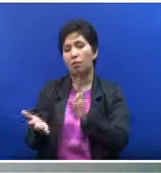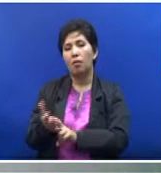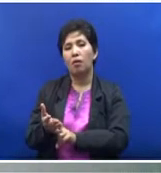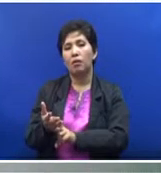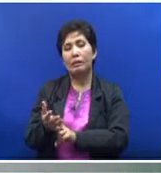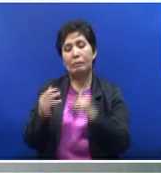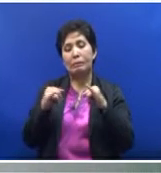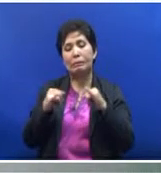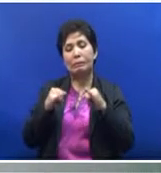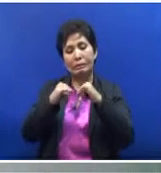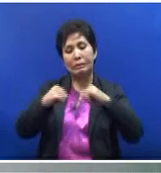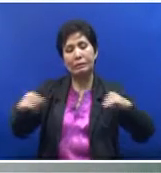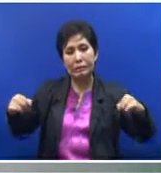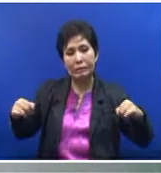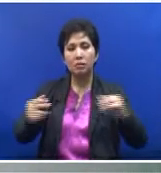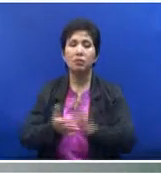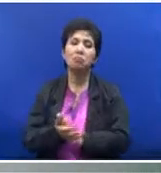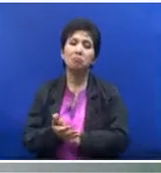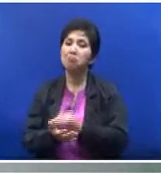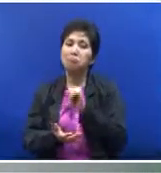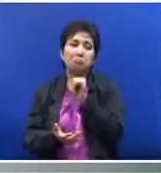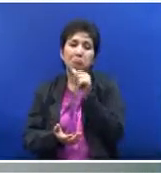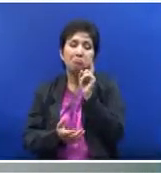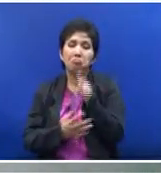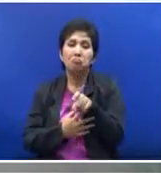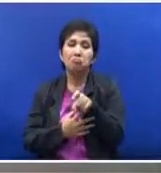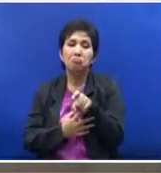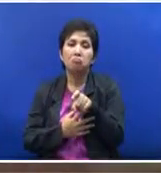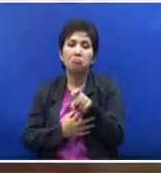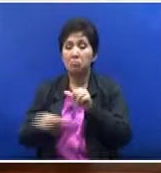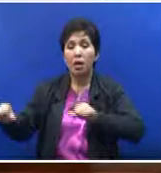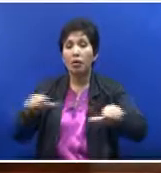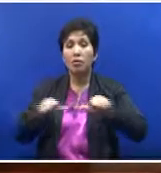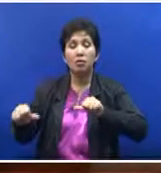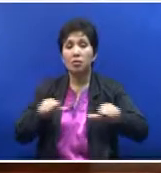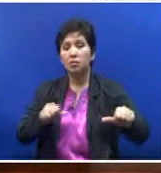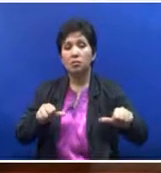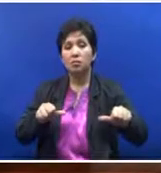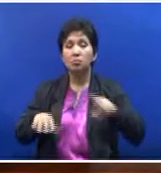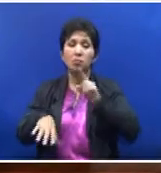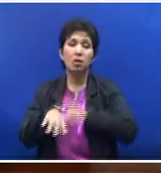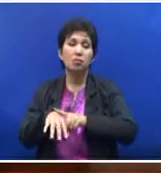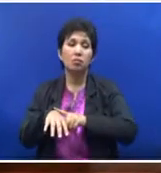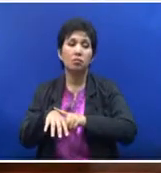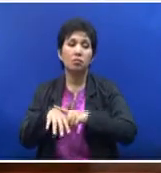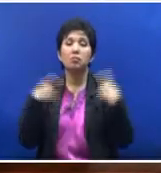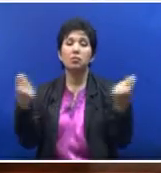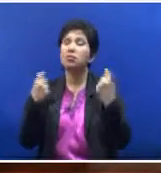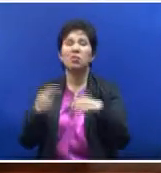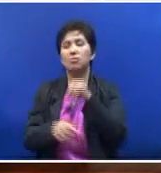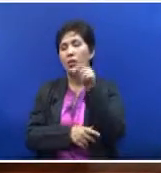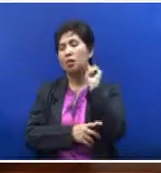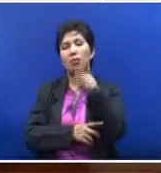type of eating, okay, what are the actions during the events. Okay, it is not